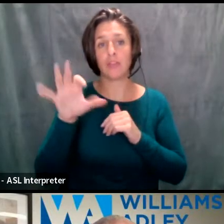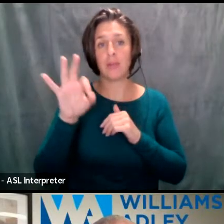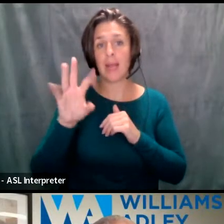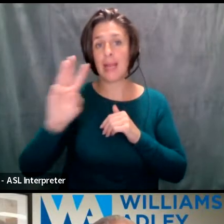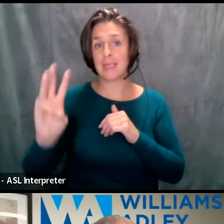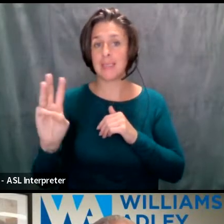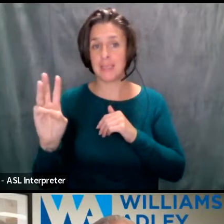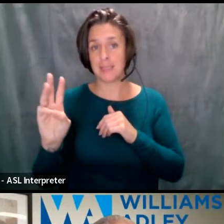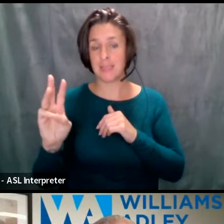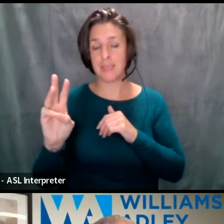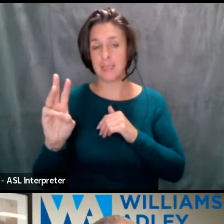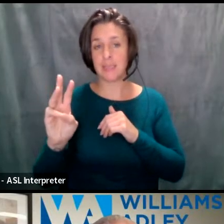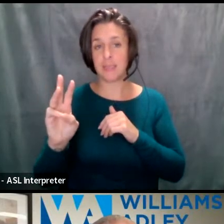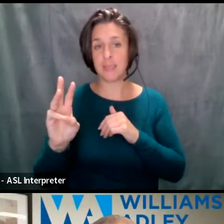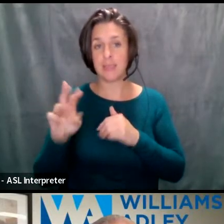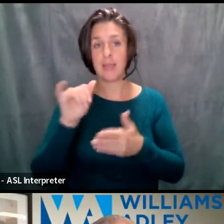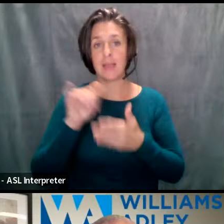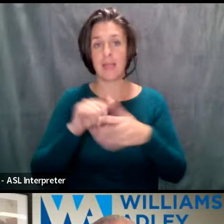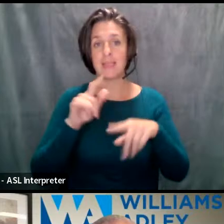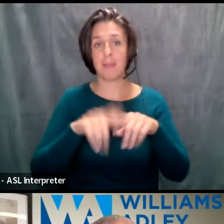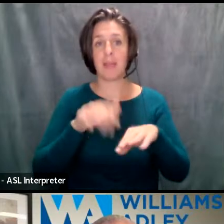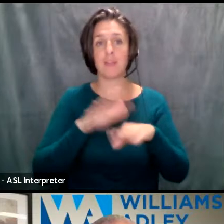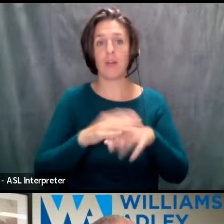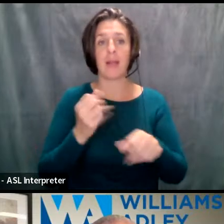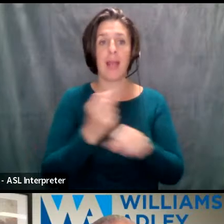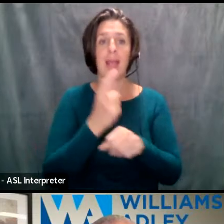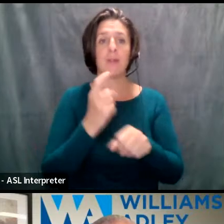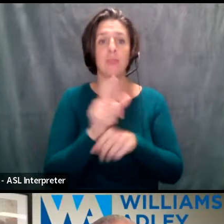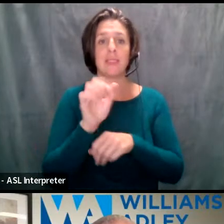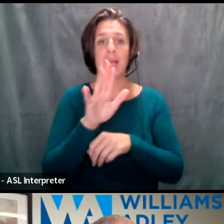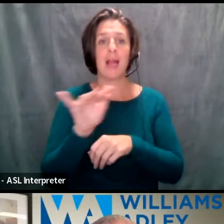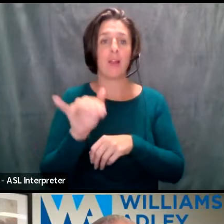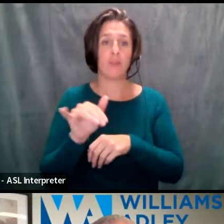$92,996. That is based off an annualized salary of